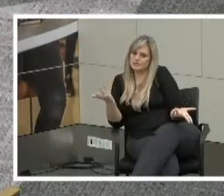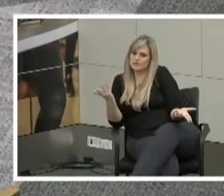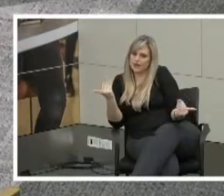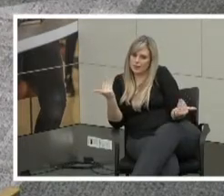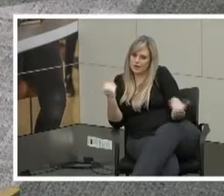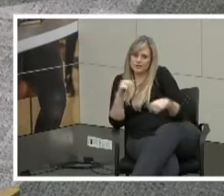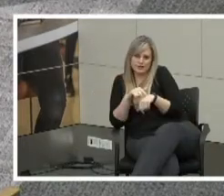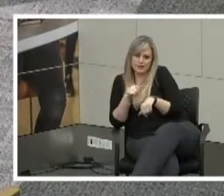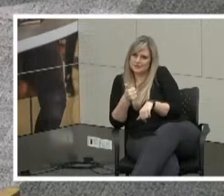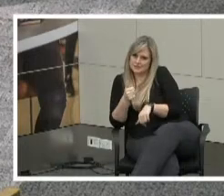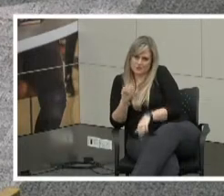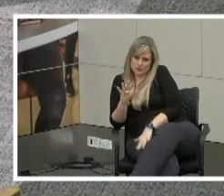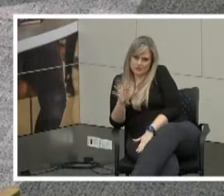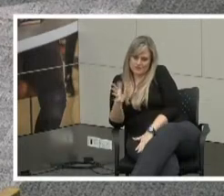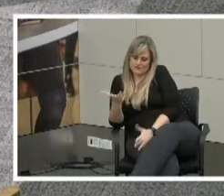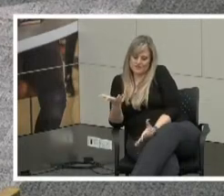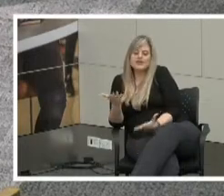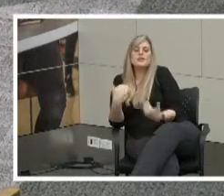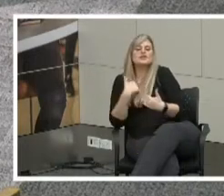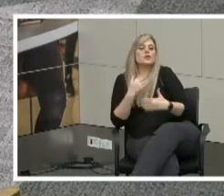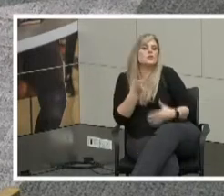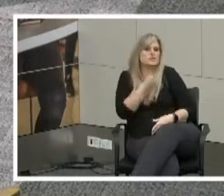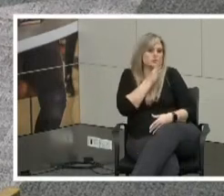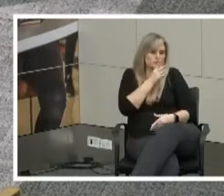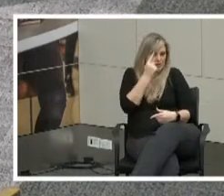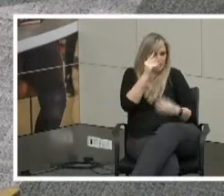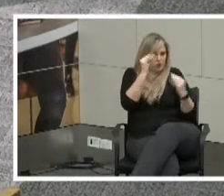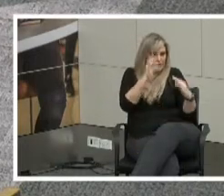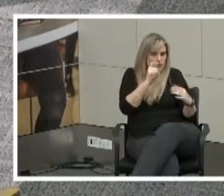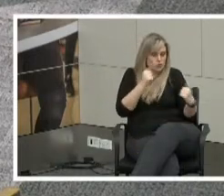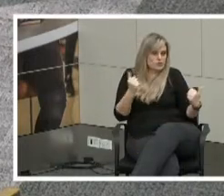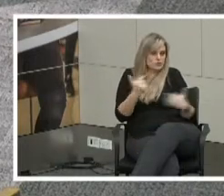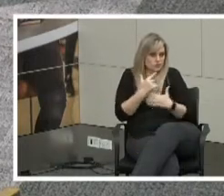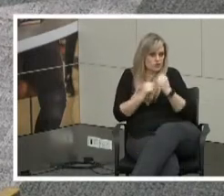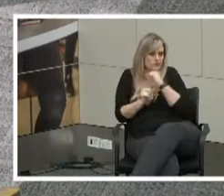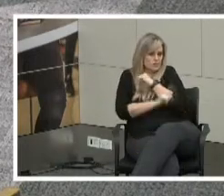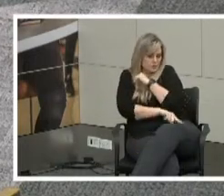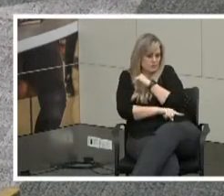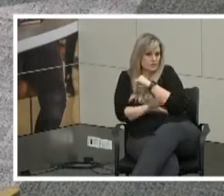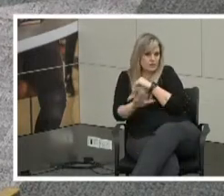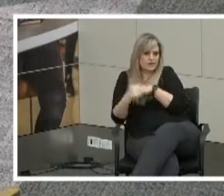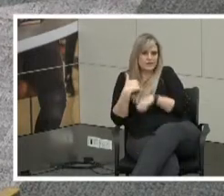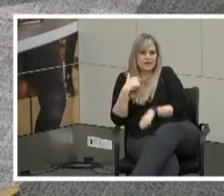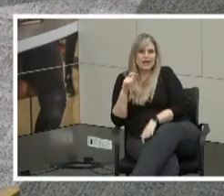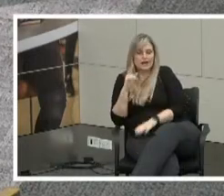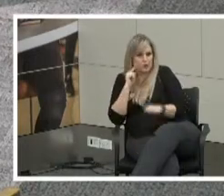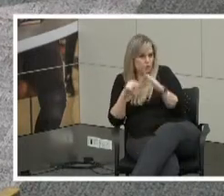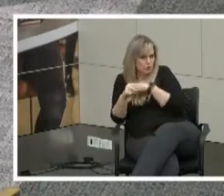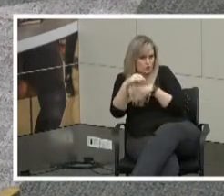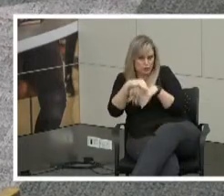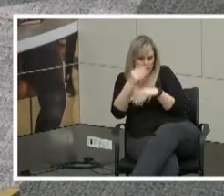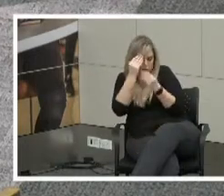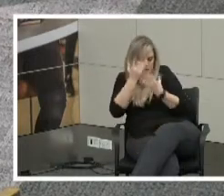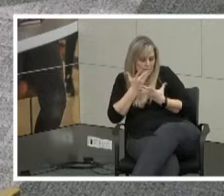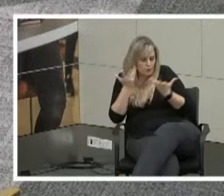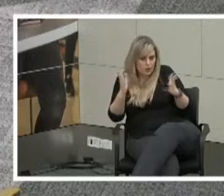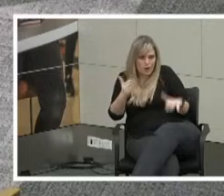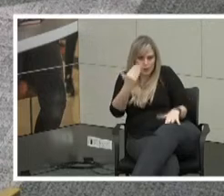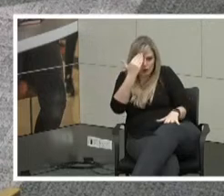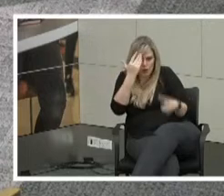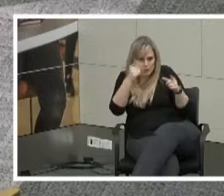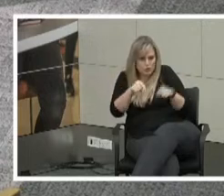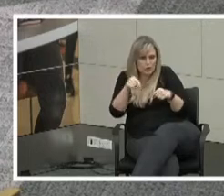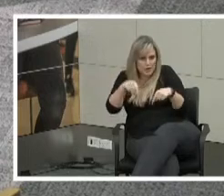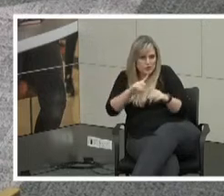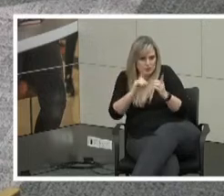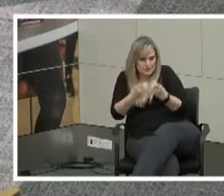10:45 come on speaking on behalf of a teacher who's a fear of retaliation I didn't need a prediction ring to tell me what I already knew was going to happen to